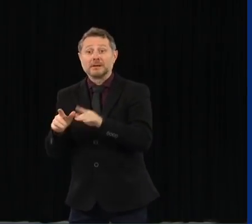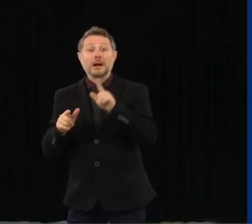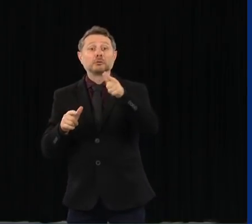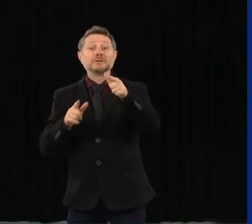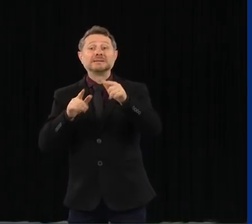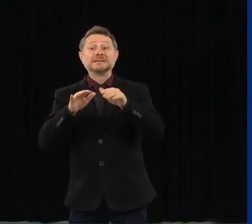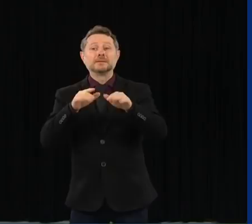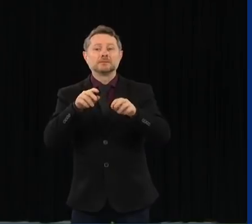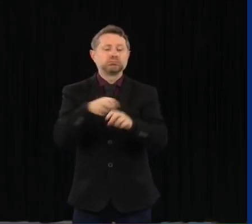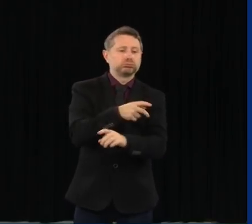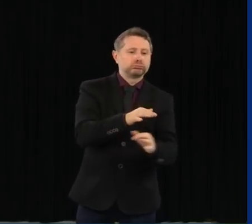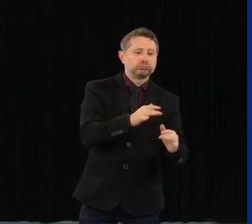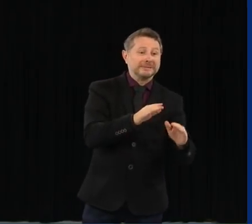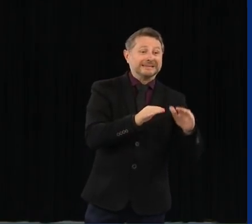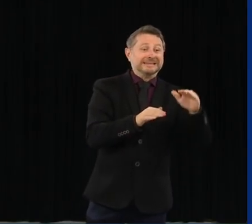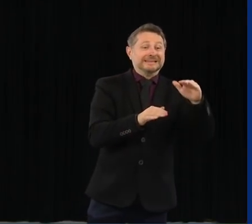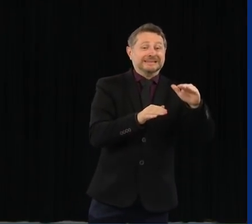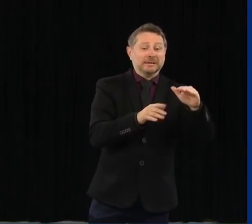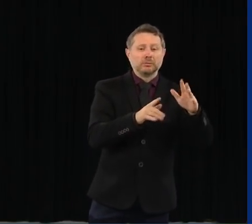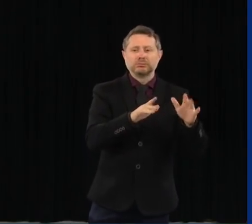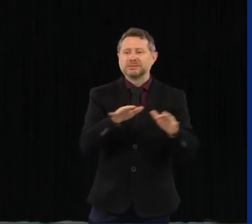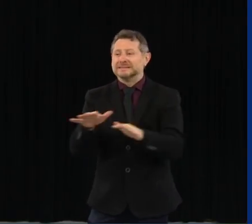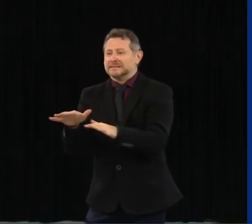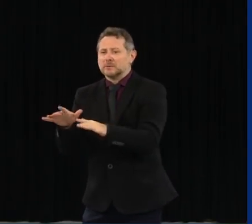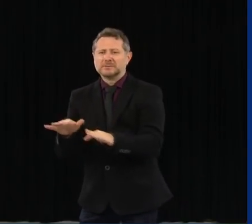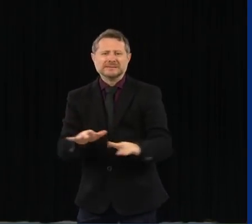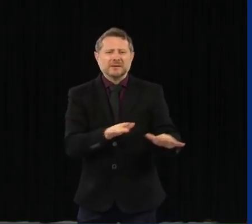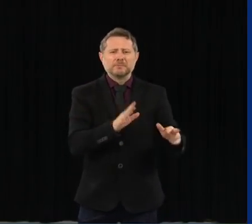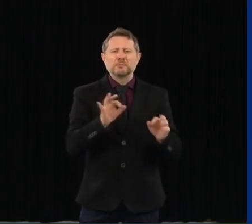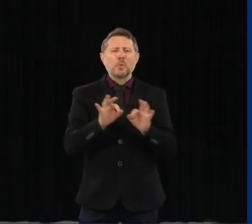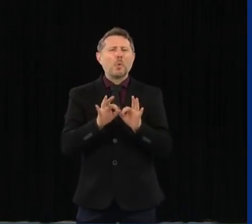state has to help every other state